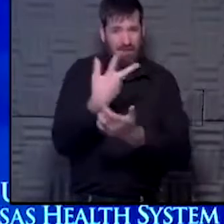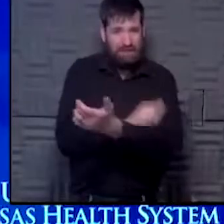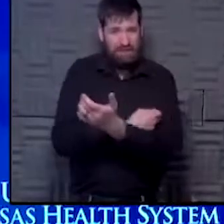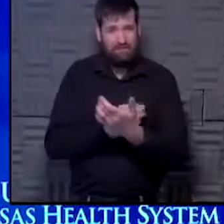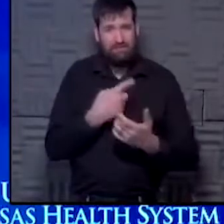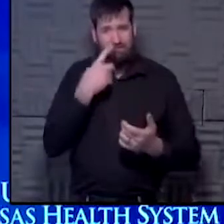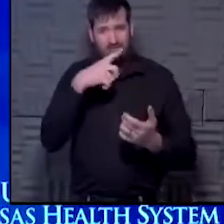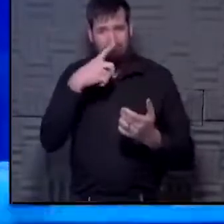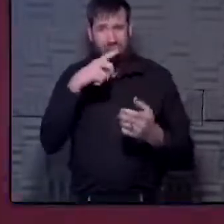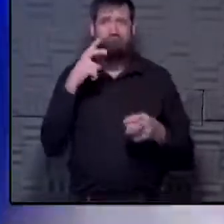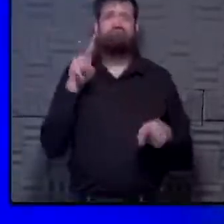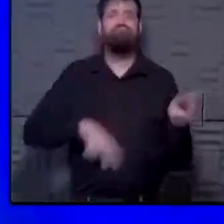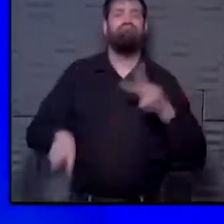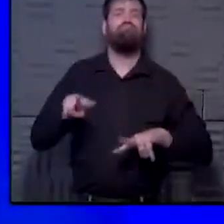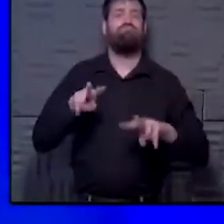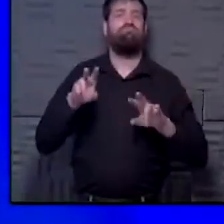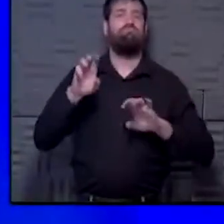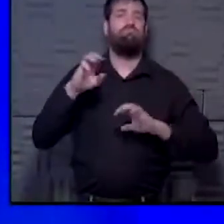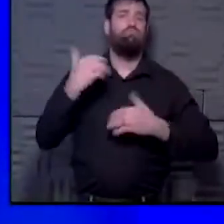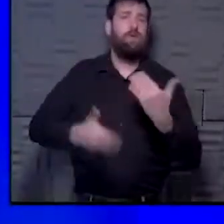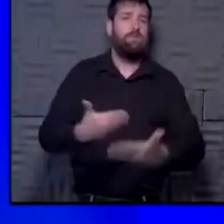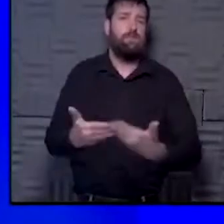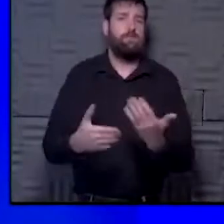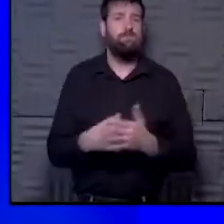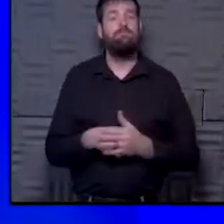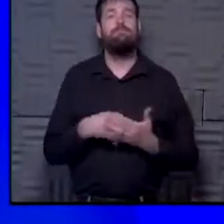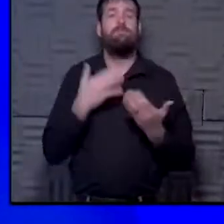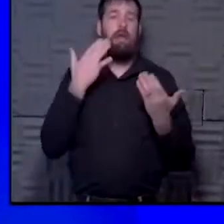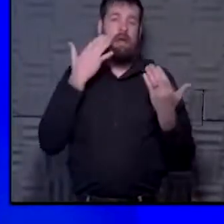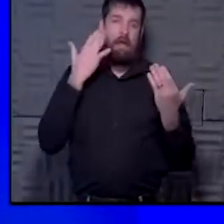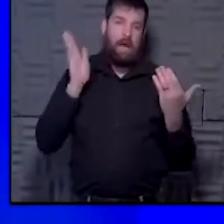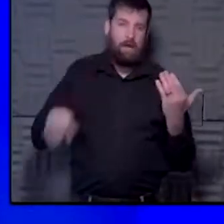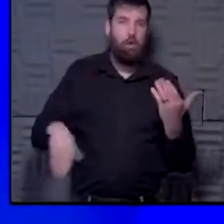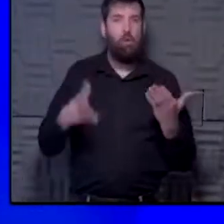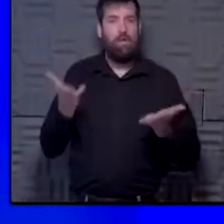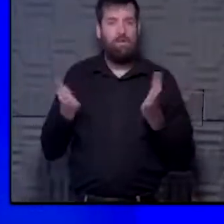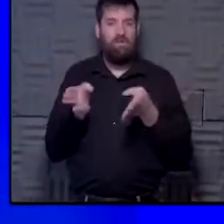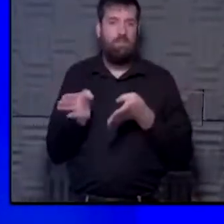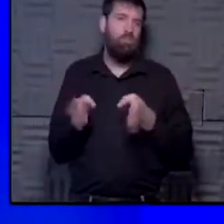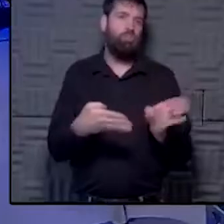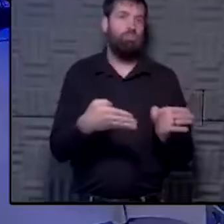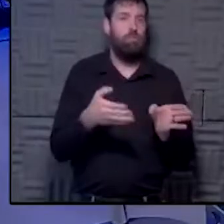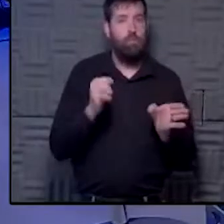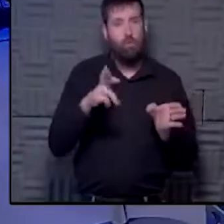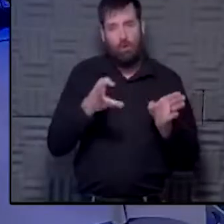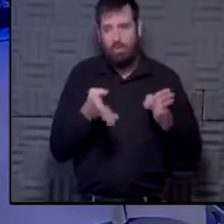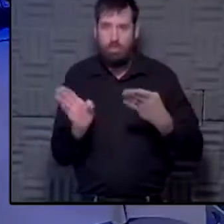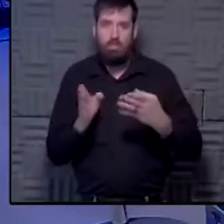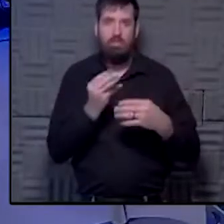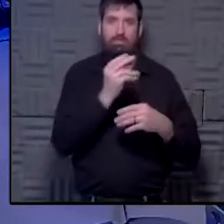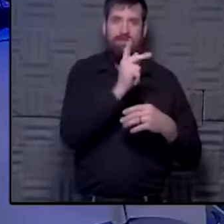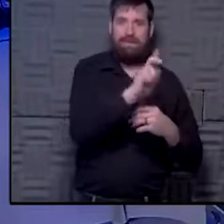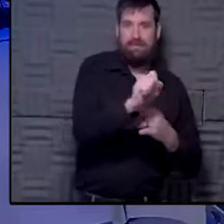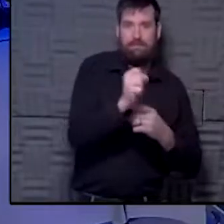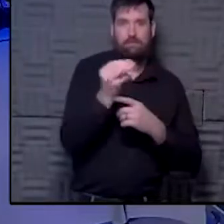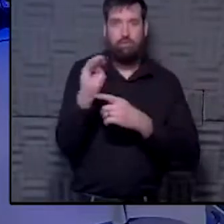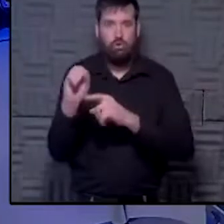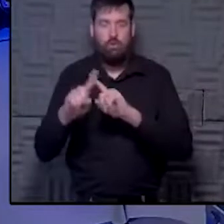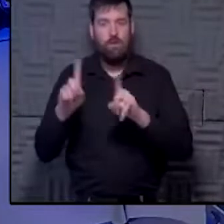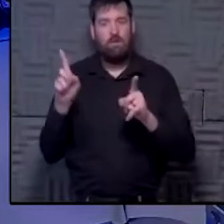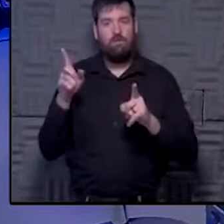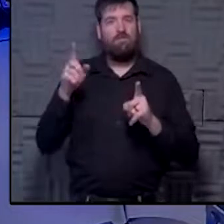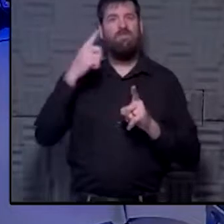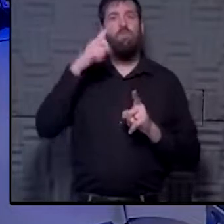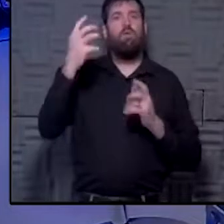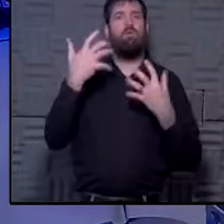evaluate the process? And I know we may skew more towards Kansas or Missouri, but just the process right now for people who might be watching this and have had real trouble